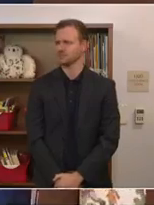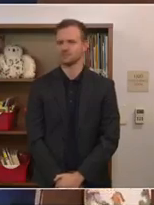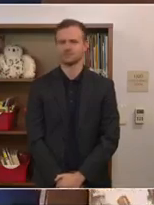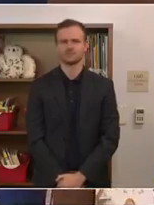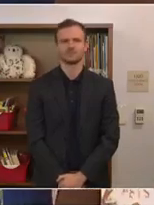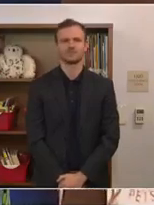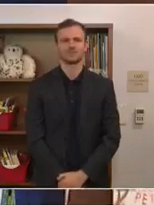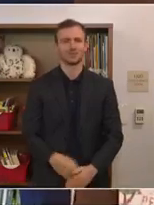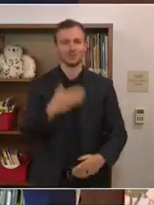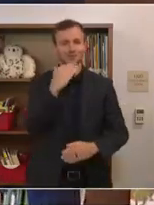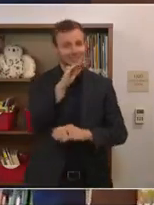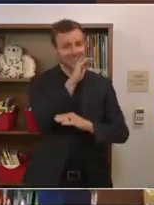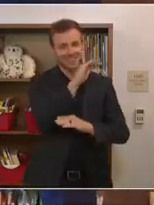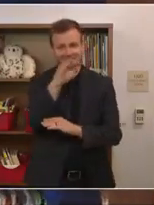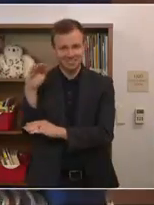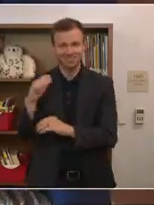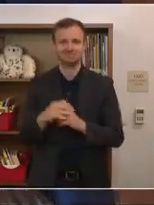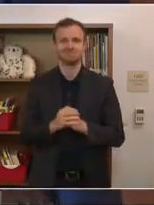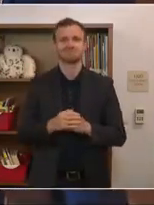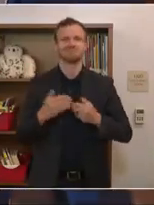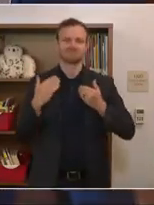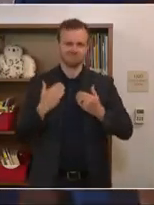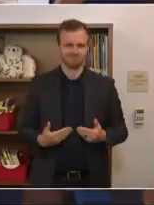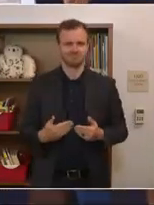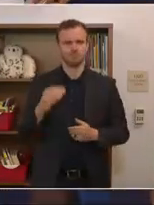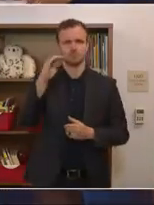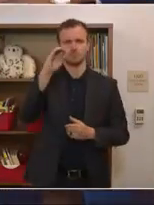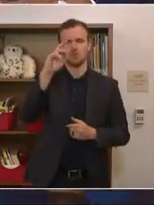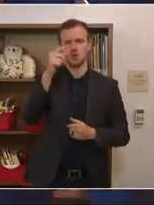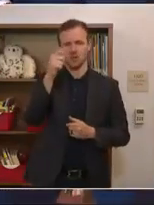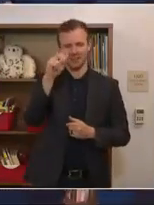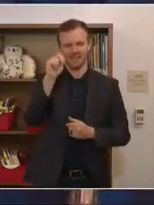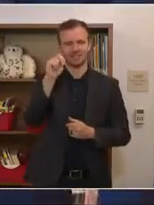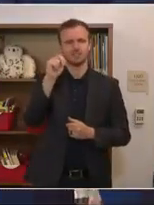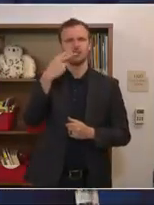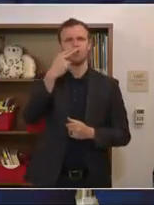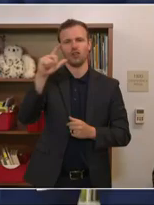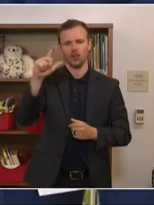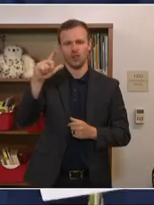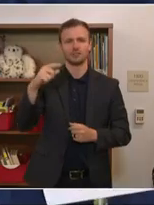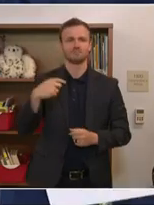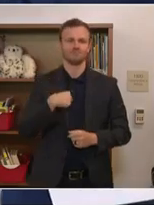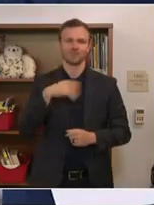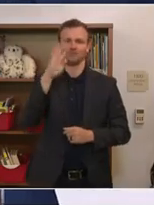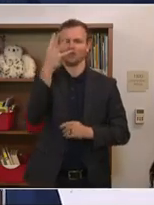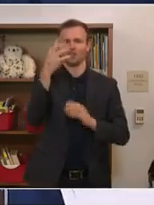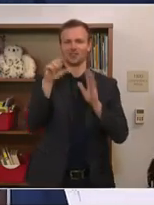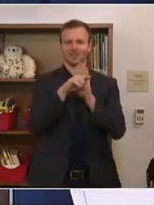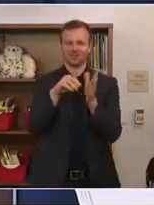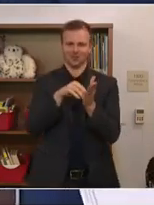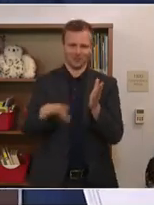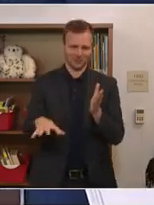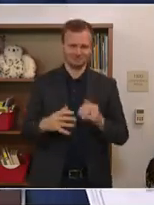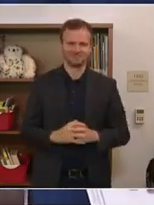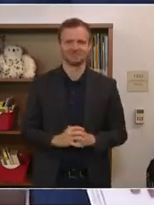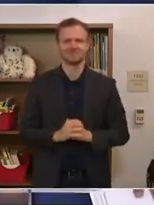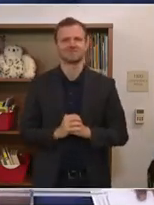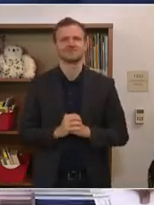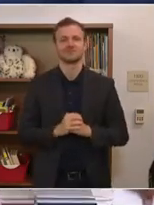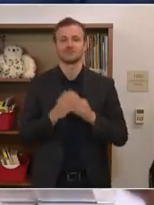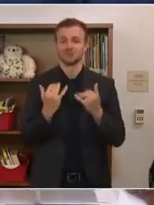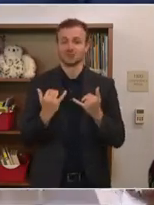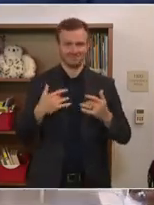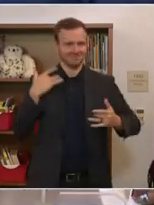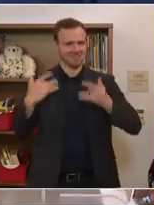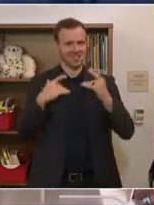Good evening. My name is Morgan Hall, and I am a fourth grader here at Whitlock. Today is an exciting moment for our